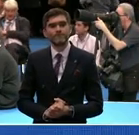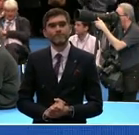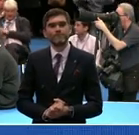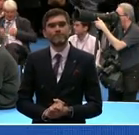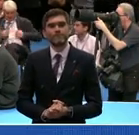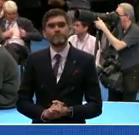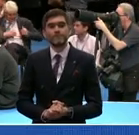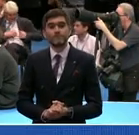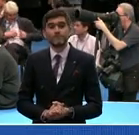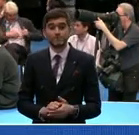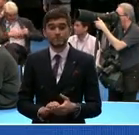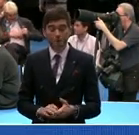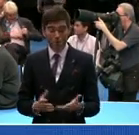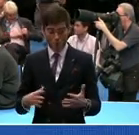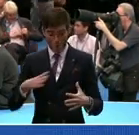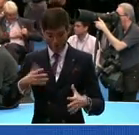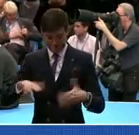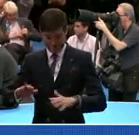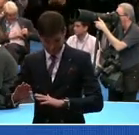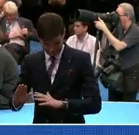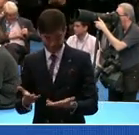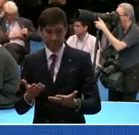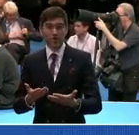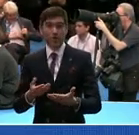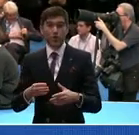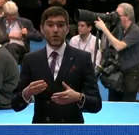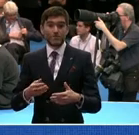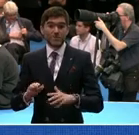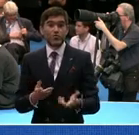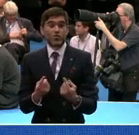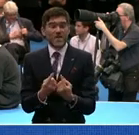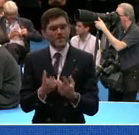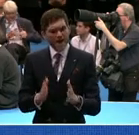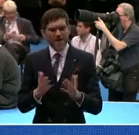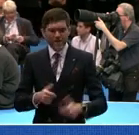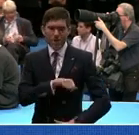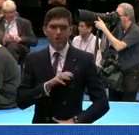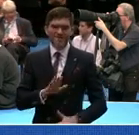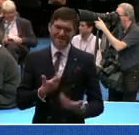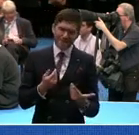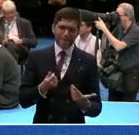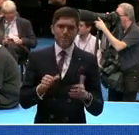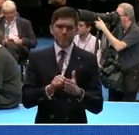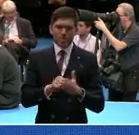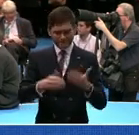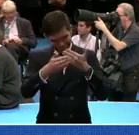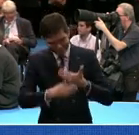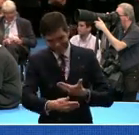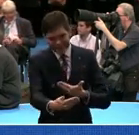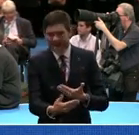But despite what we have already delivered, we must be honest with ourselves about the long-standing problems that we still